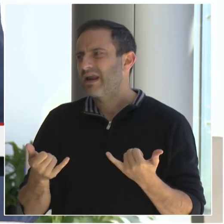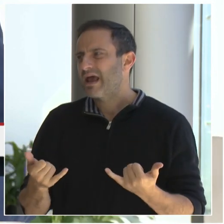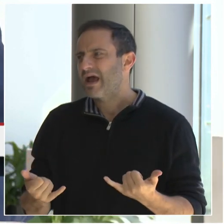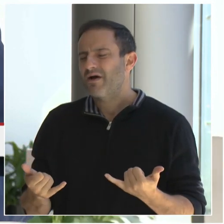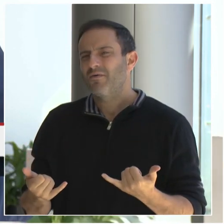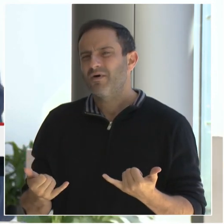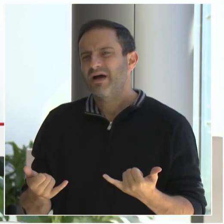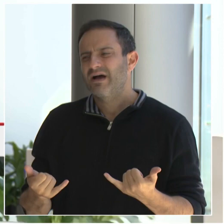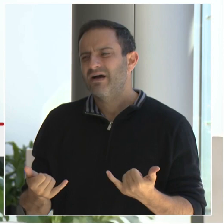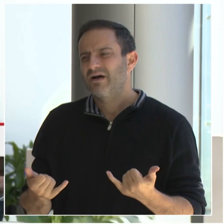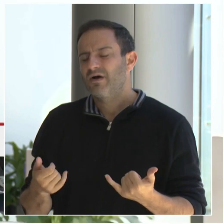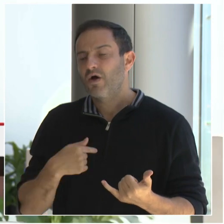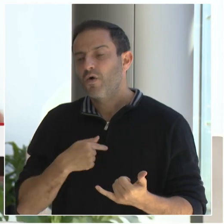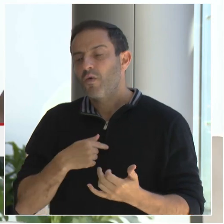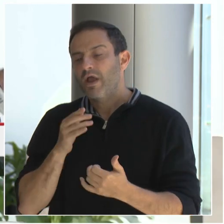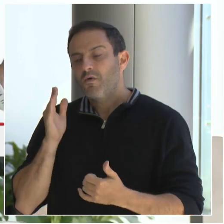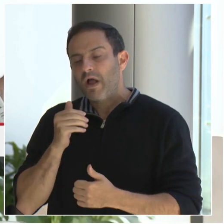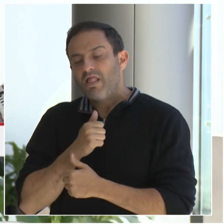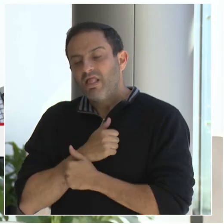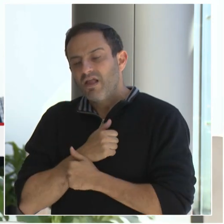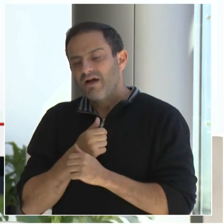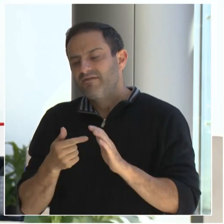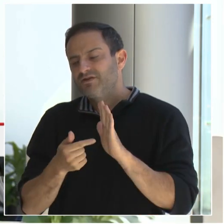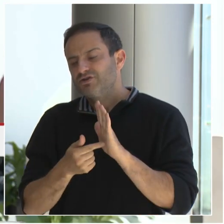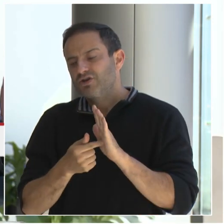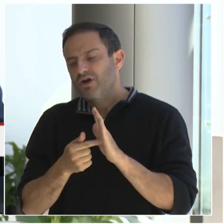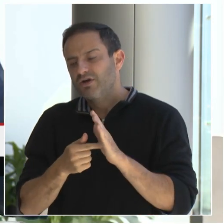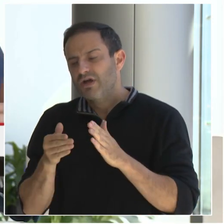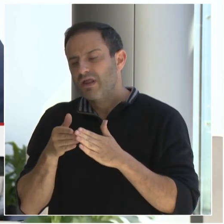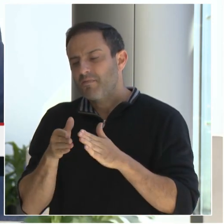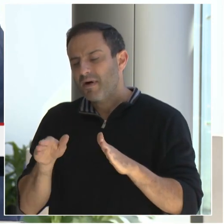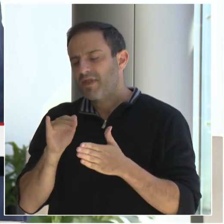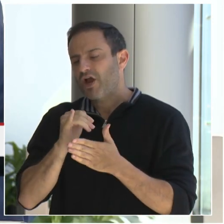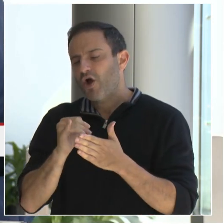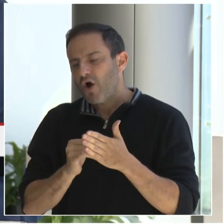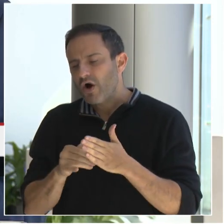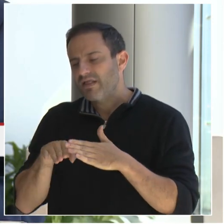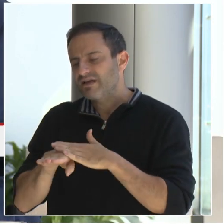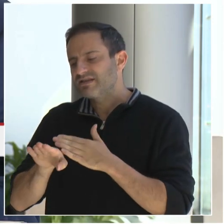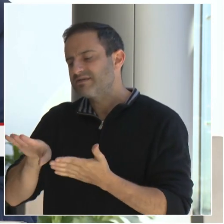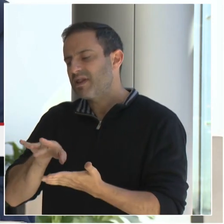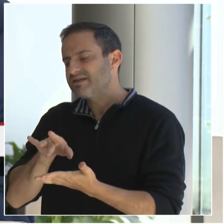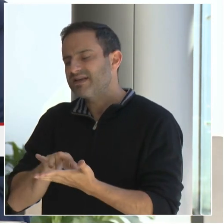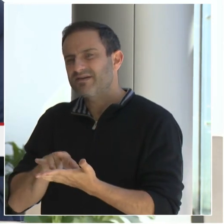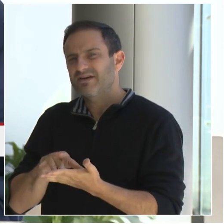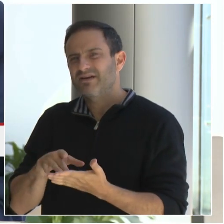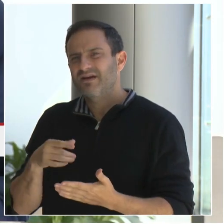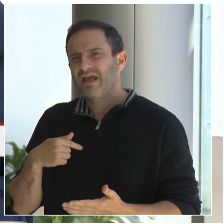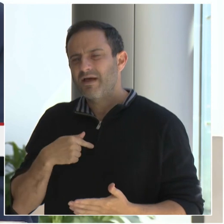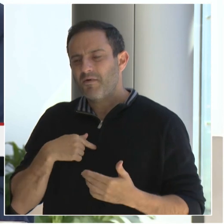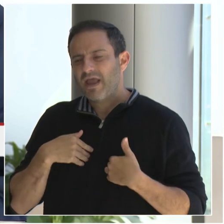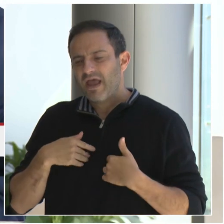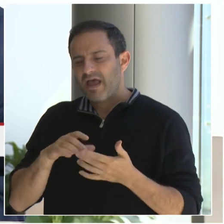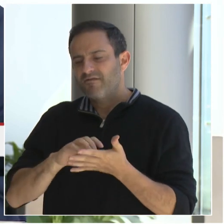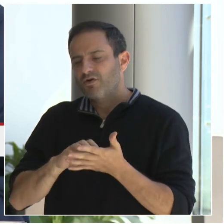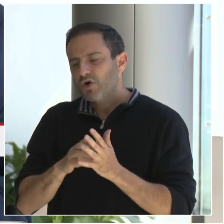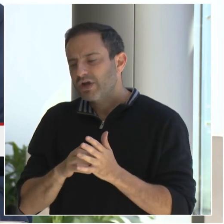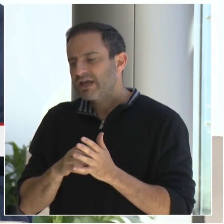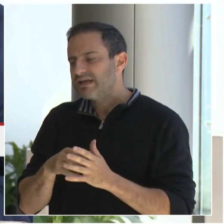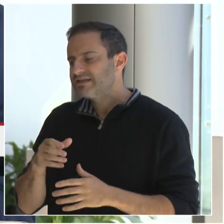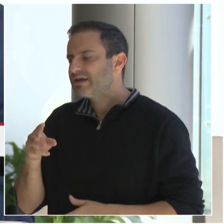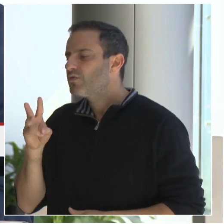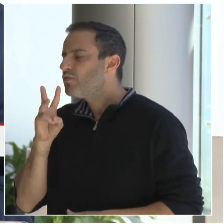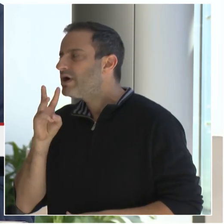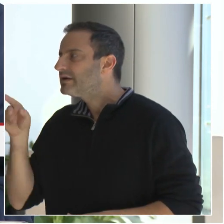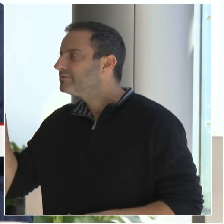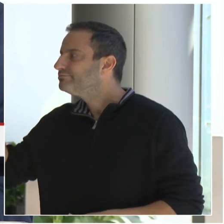anyone that has availability. We'd love to show you the beautiful public art outside and the Accessibility Center. And we have little cookies and beverages over here as